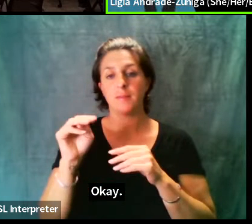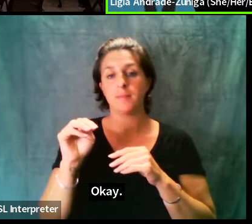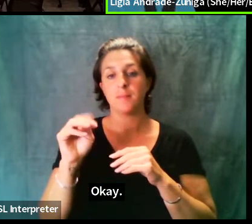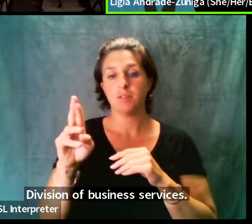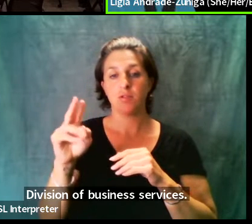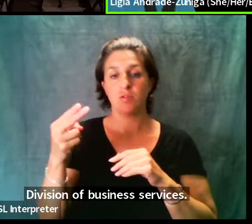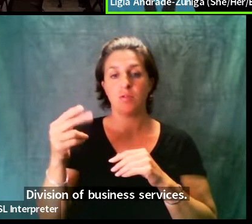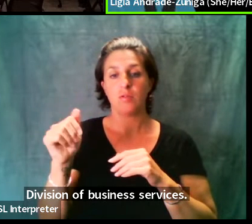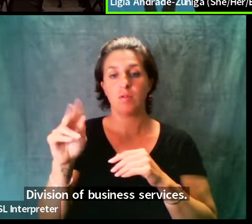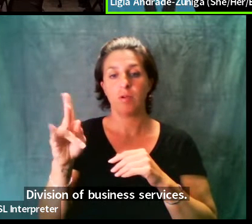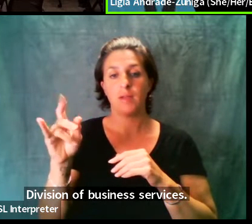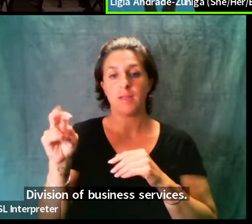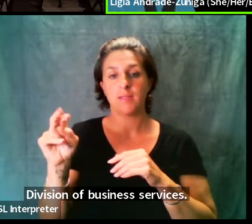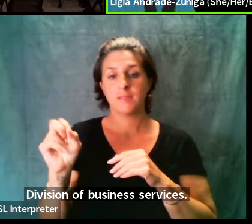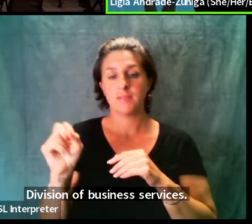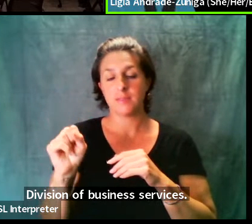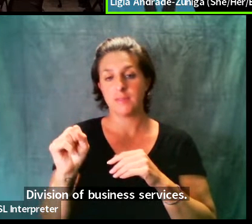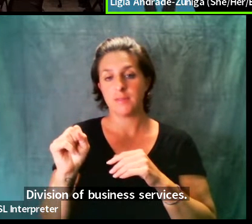Hawkins.